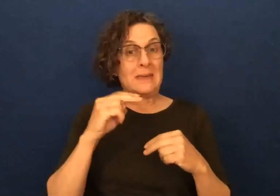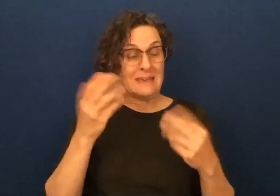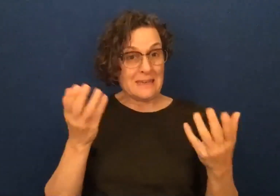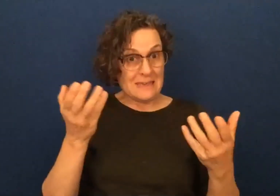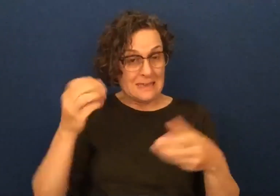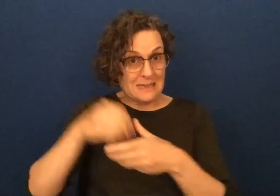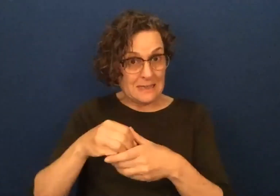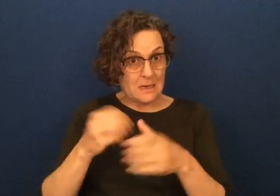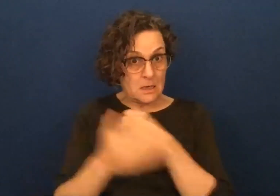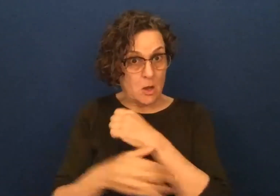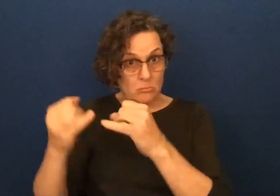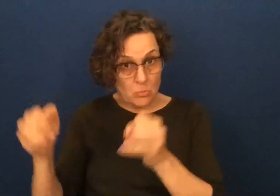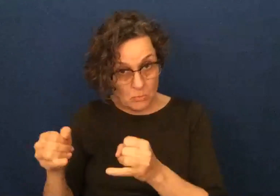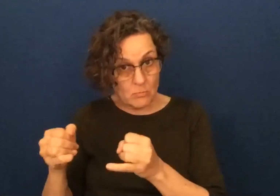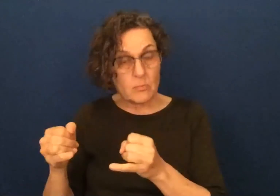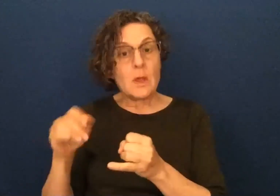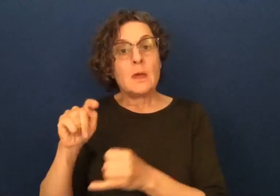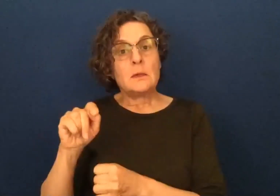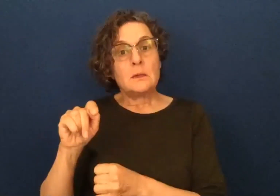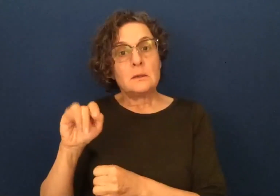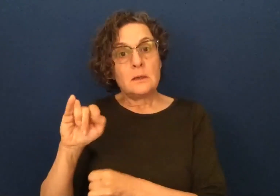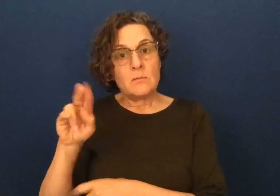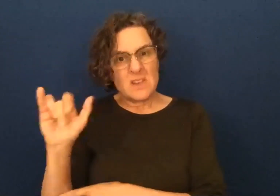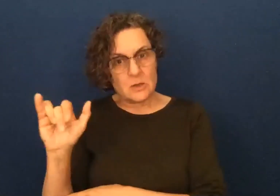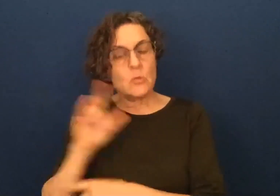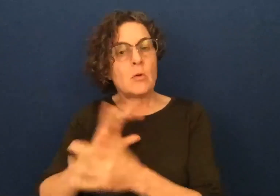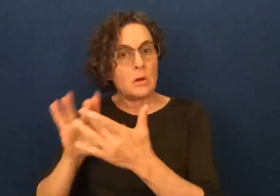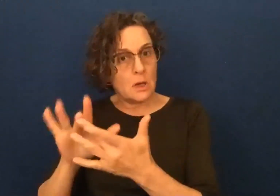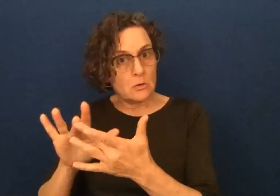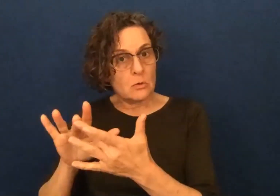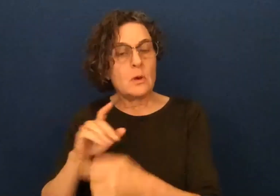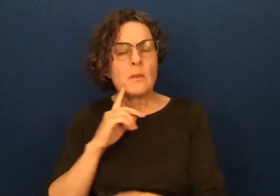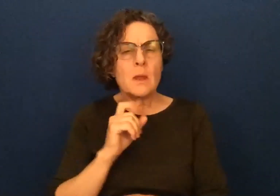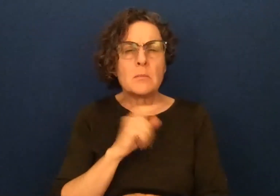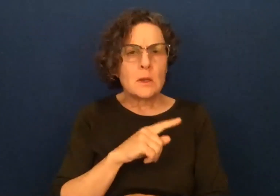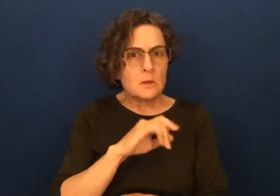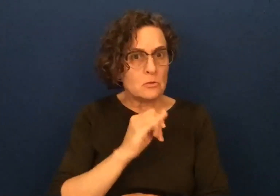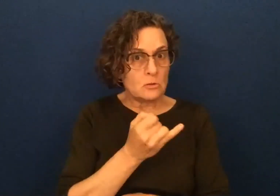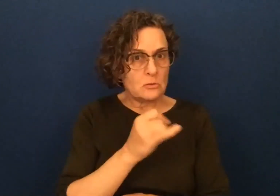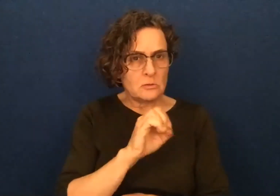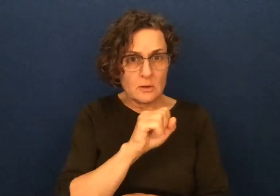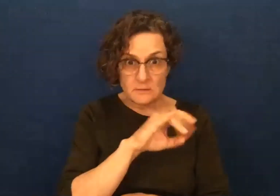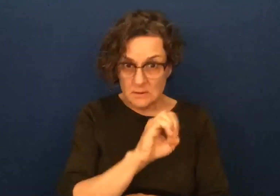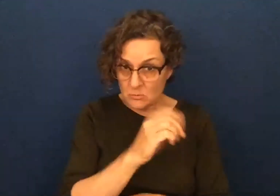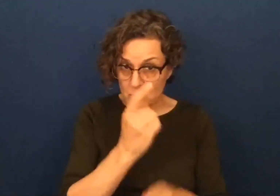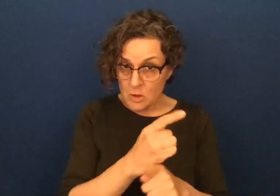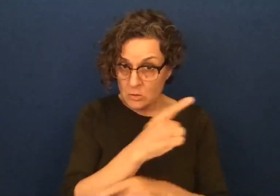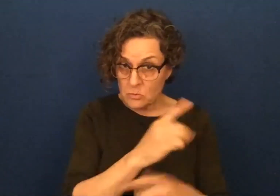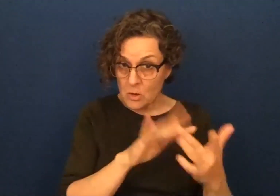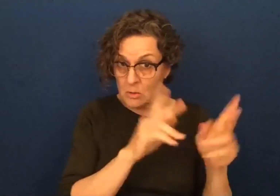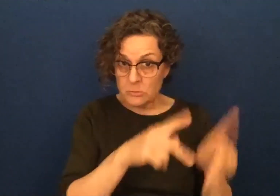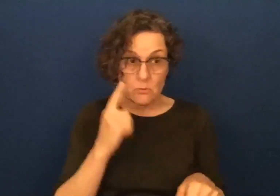And then Jesse, just for clarification, you are the contact for the city. Could you just clarify that for